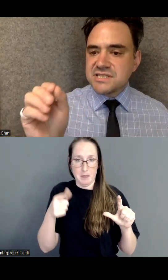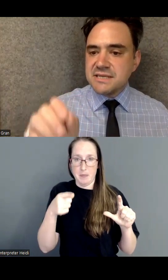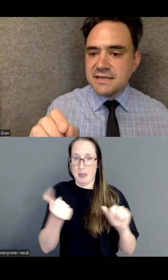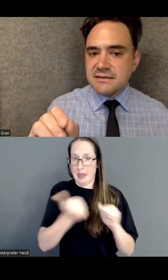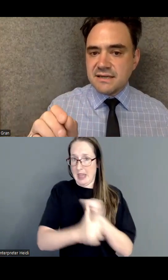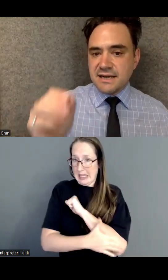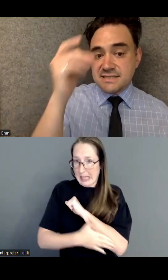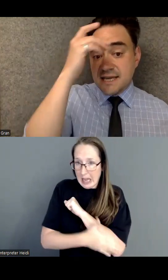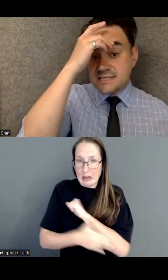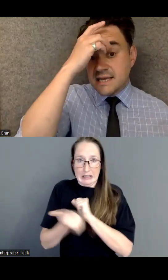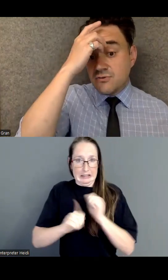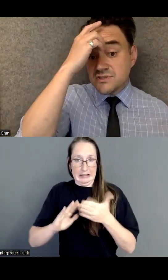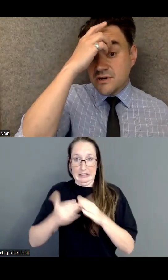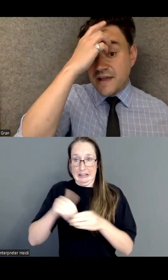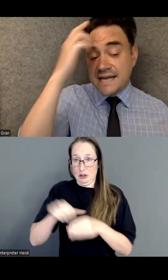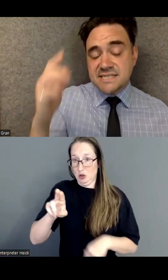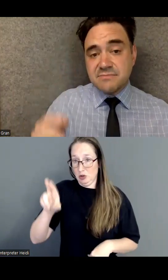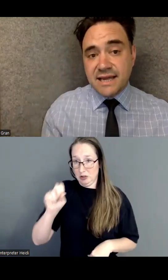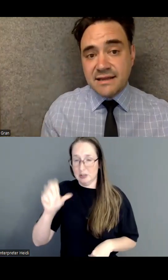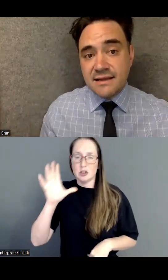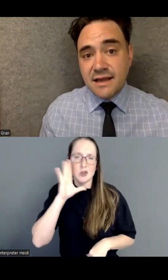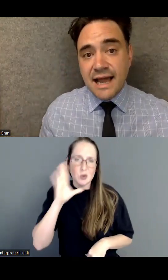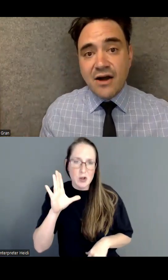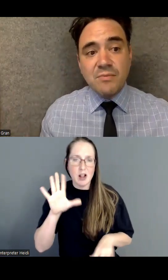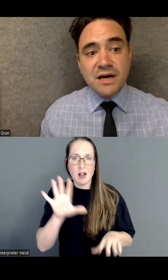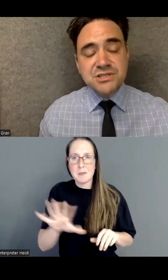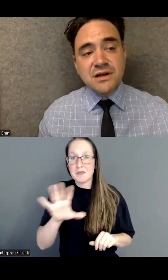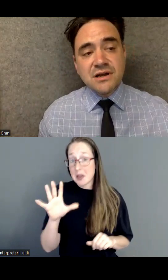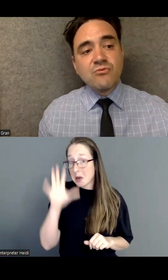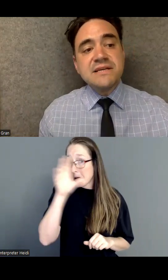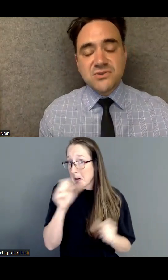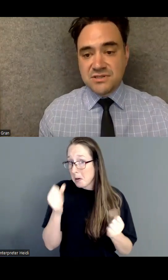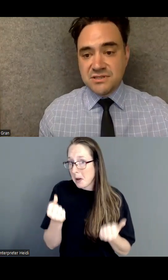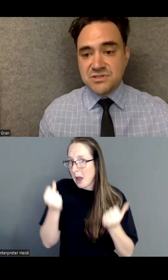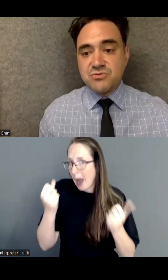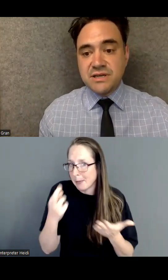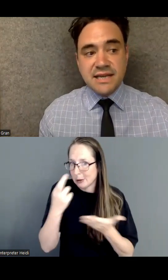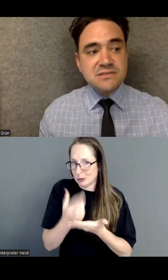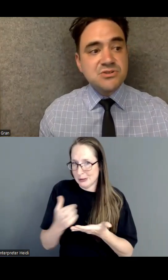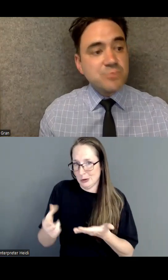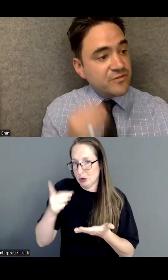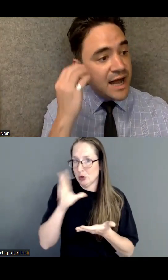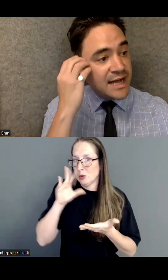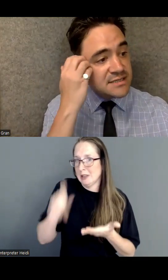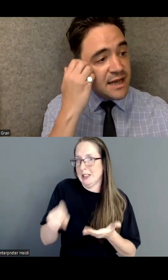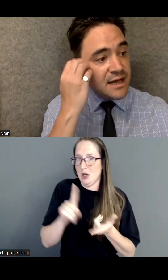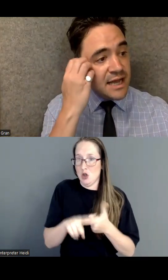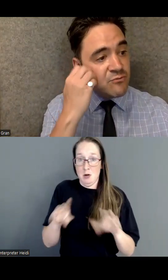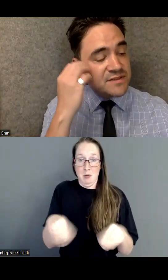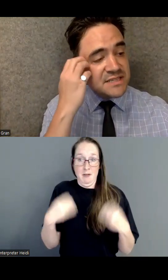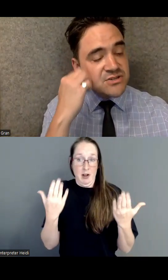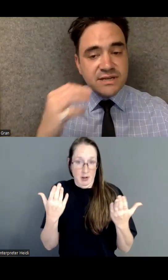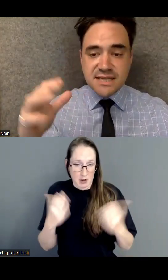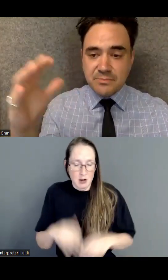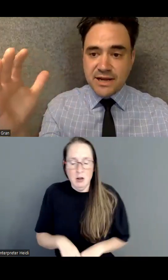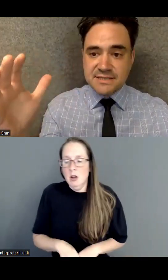county or city in the United States, and it will sort of estimate how much resources you would need to provide. And